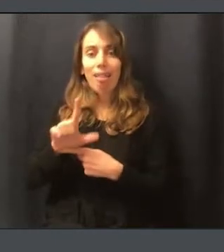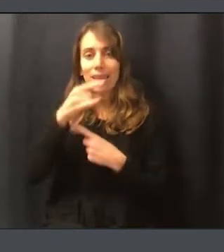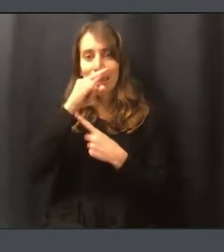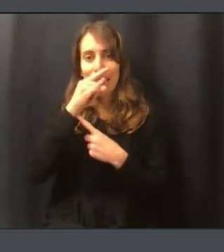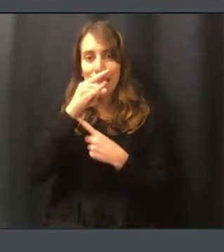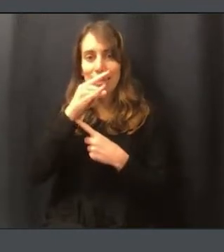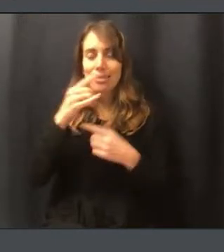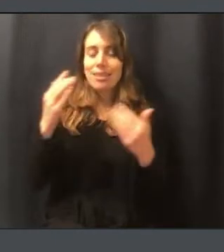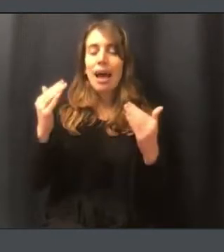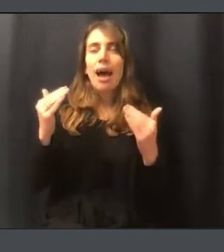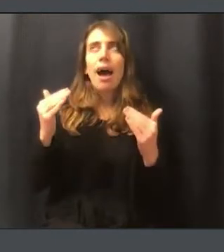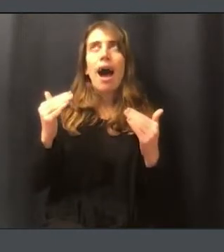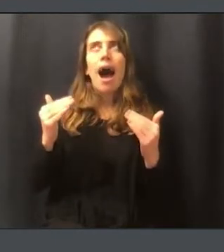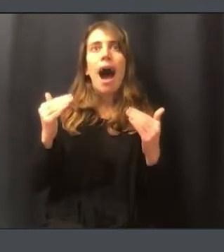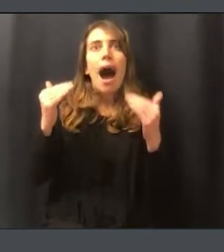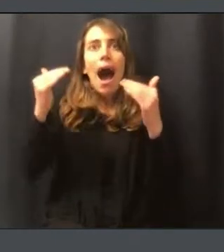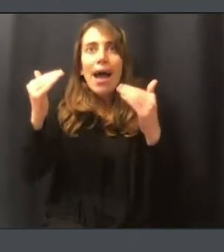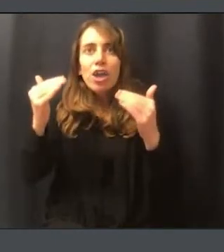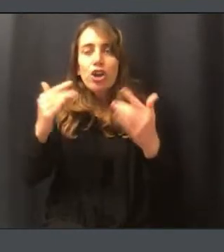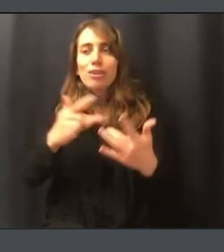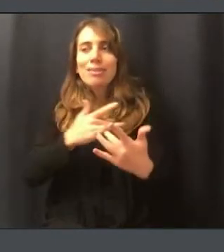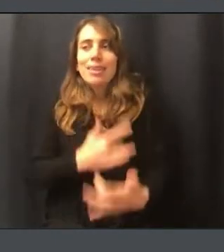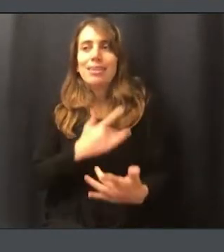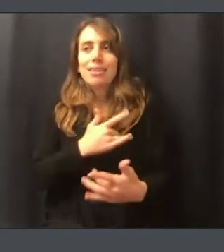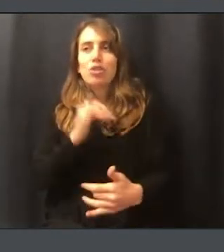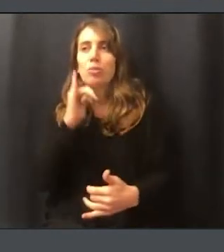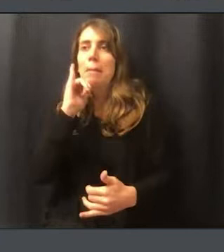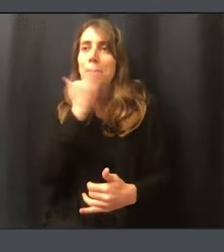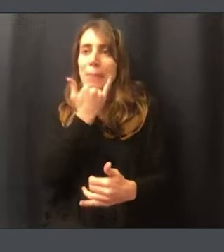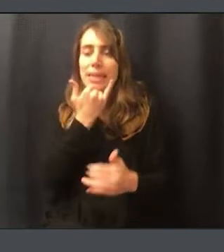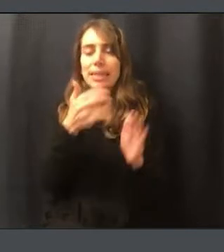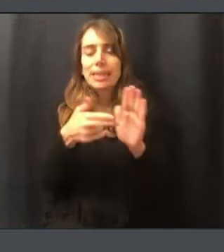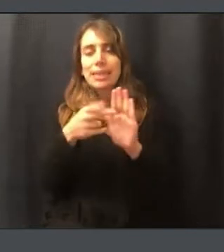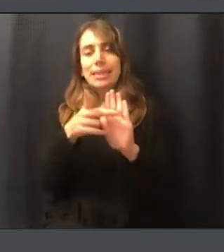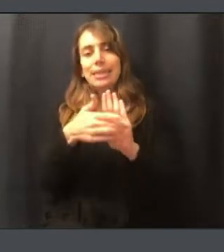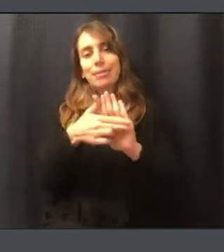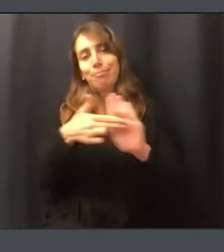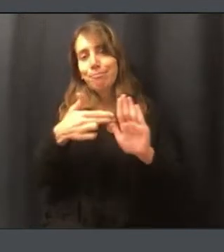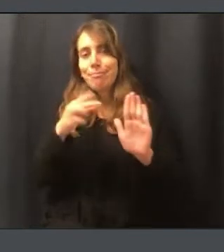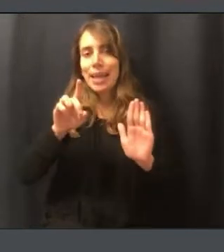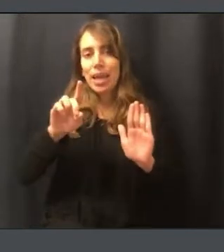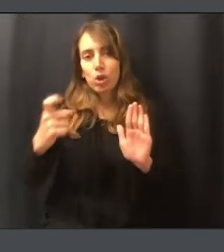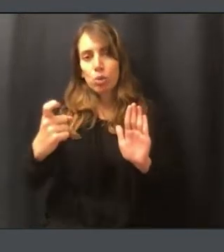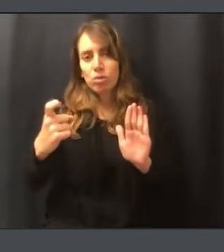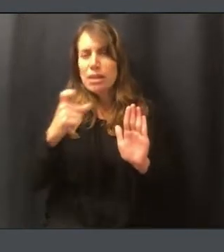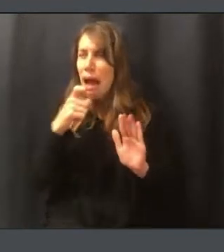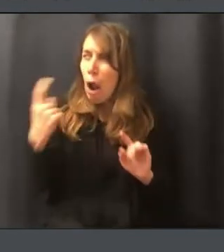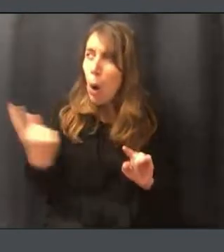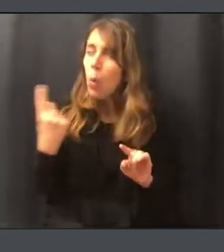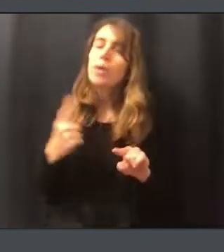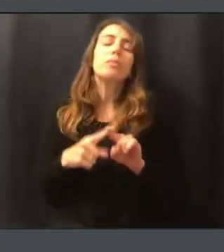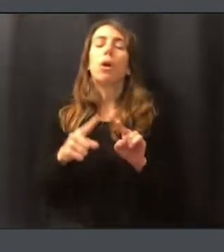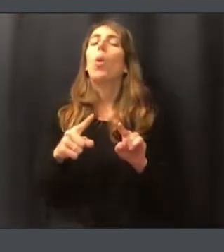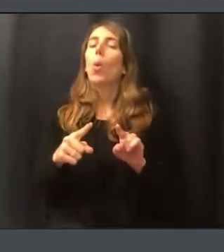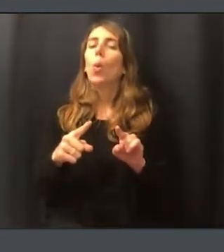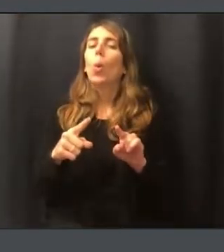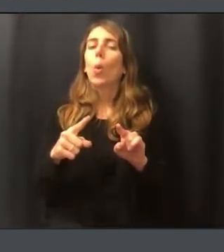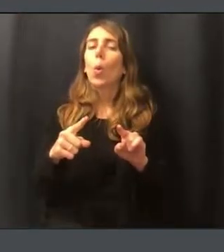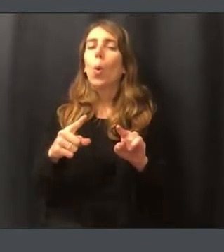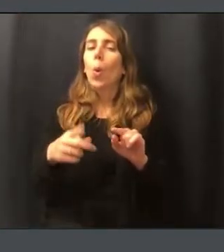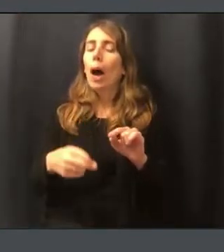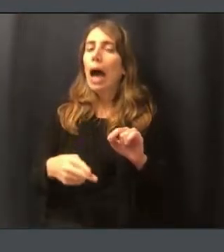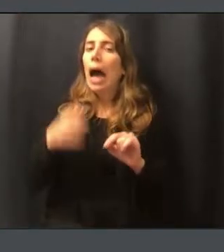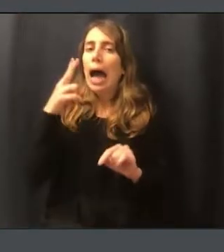be clinically misdiagnosed. It doesn't mean that they're misdiagnosed all the time, but there's just a higher likelihood, right? And we've seen this over and